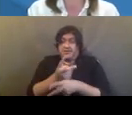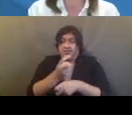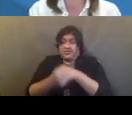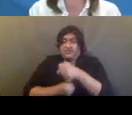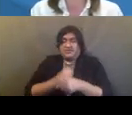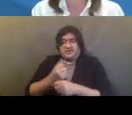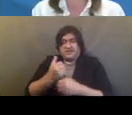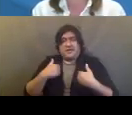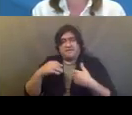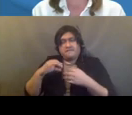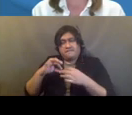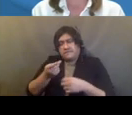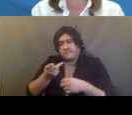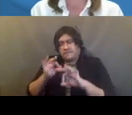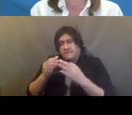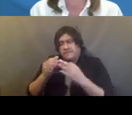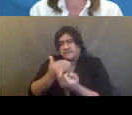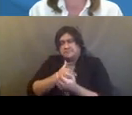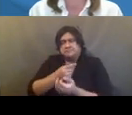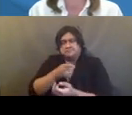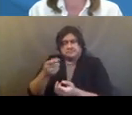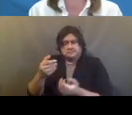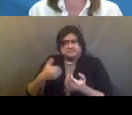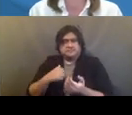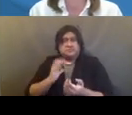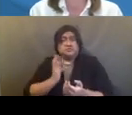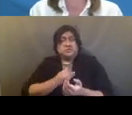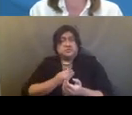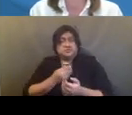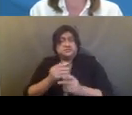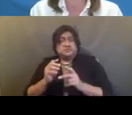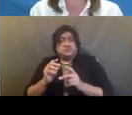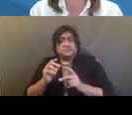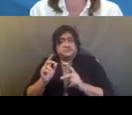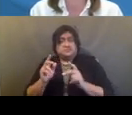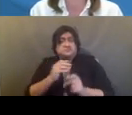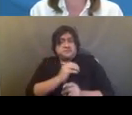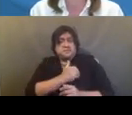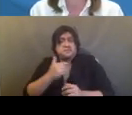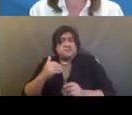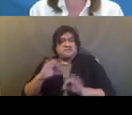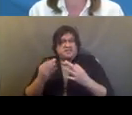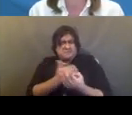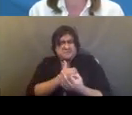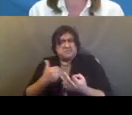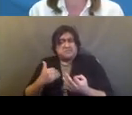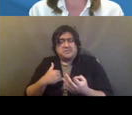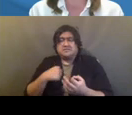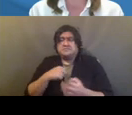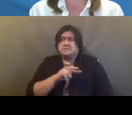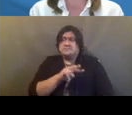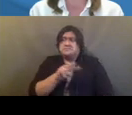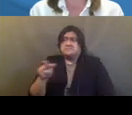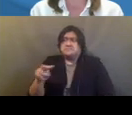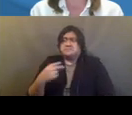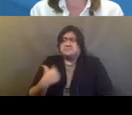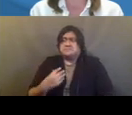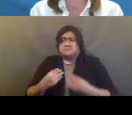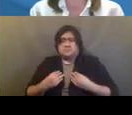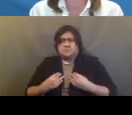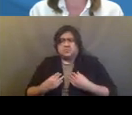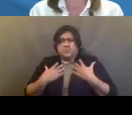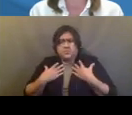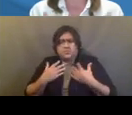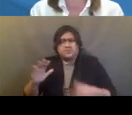were transgender, and I found myself very moved by their experiences, by their